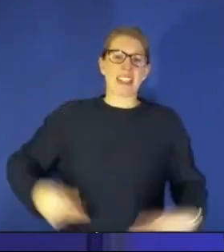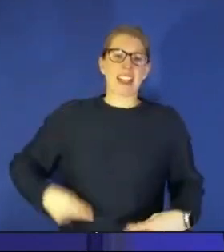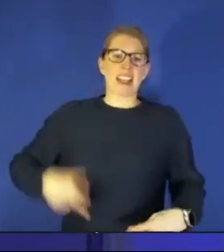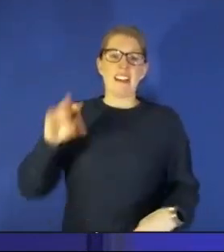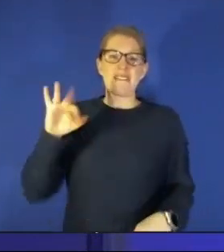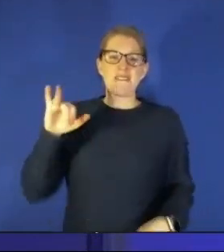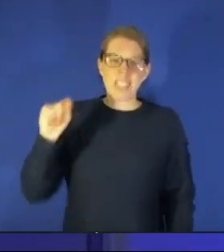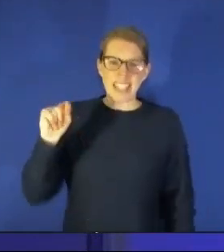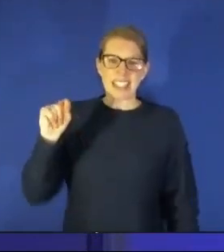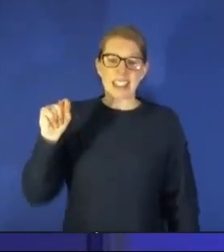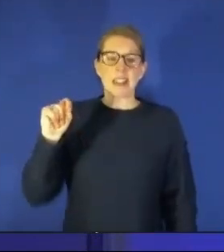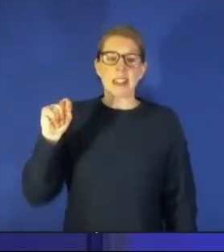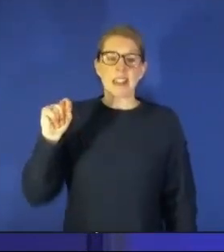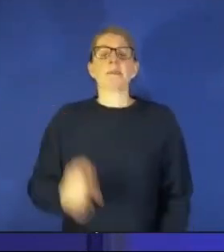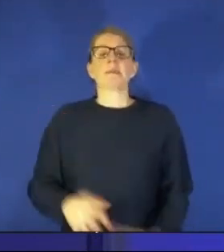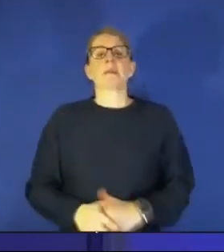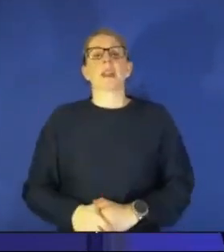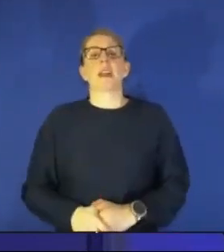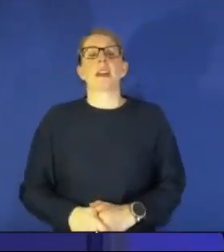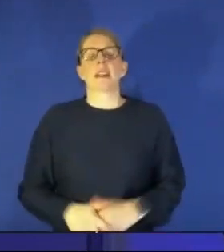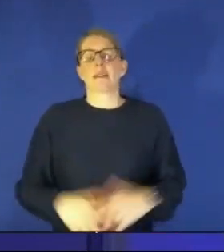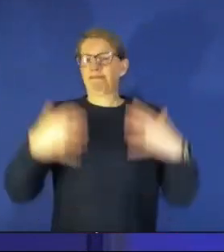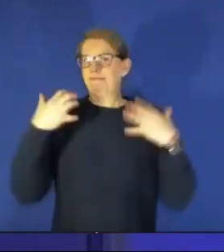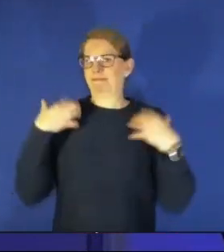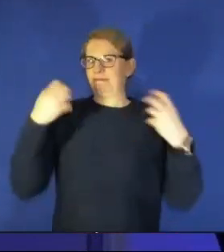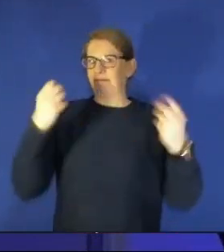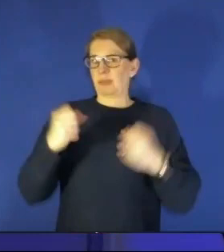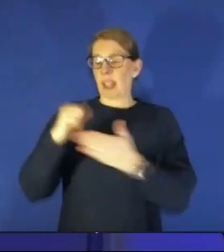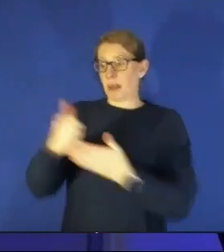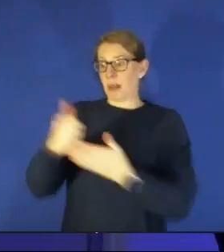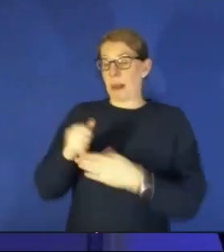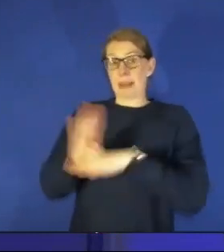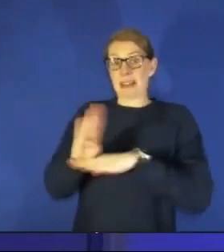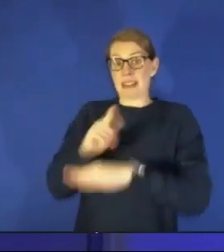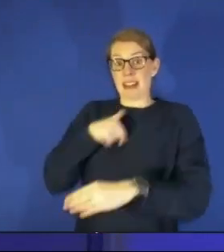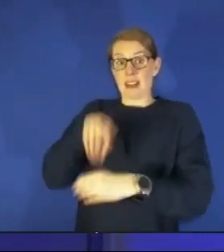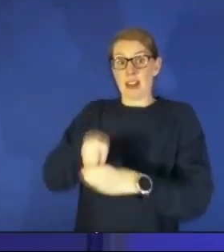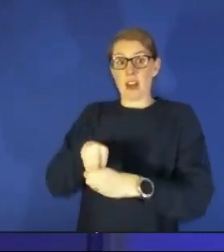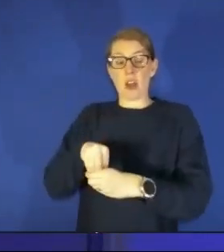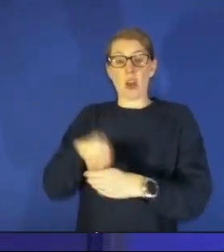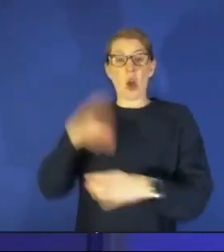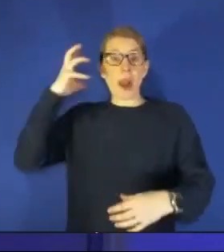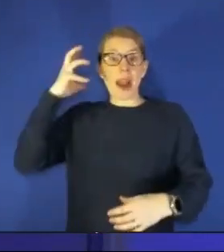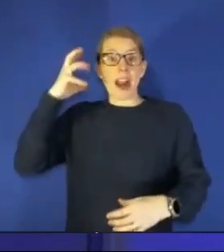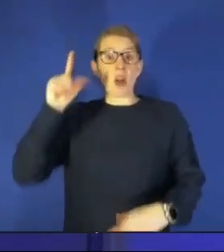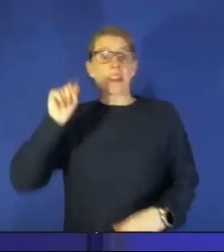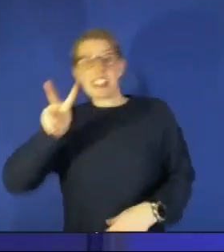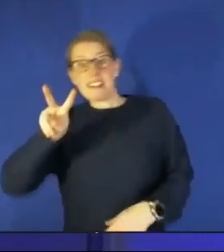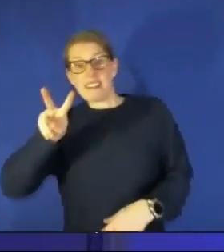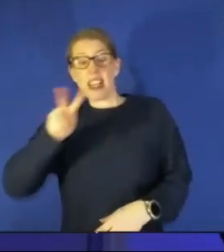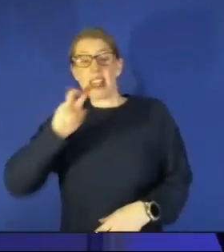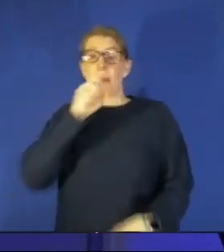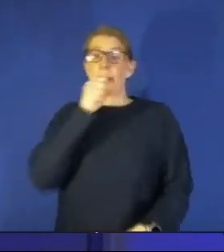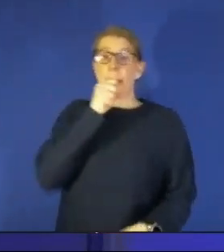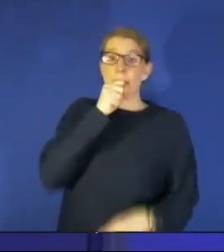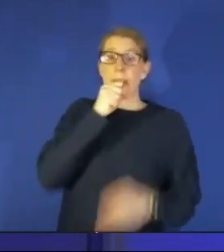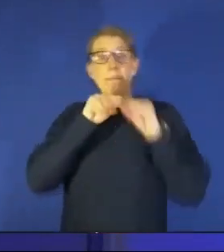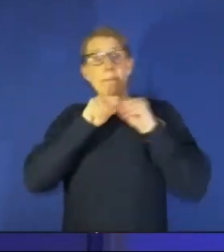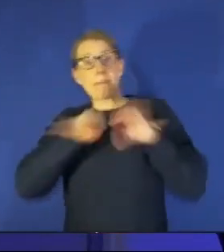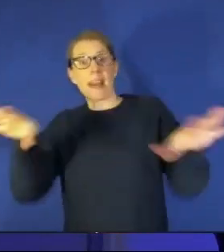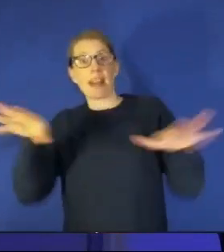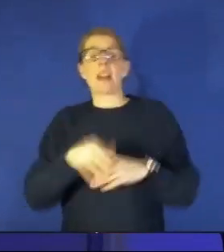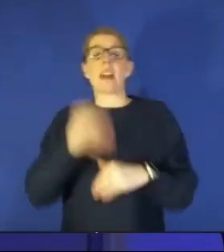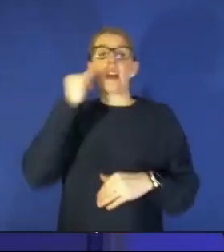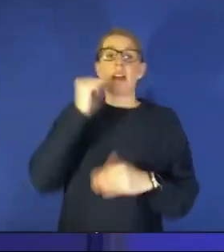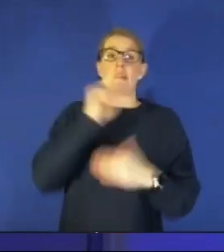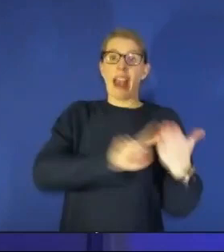helped me with the business that I was in. When you're in radio and TV and doing all the stuff that we're doing, your hours are